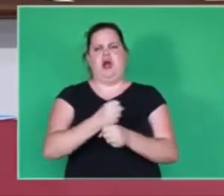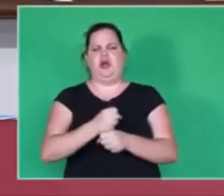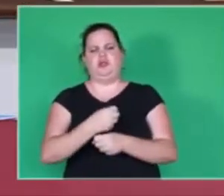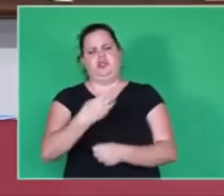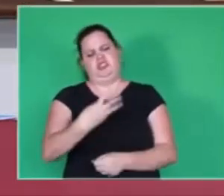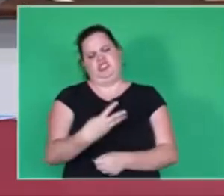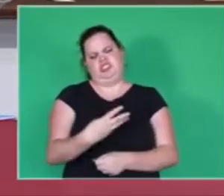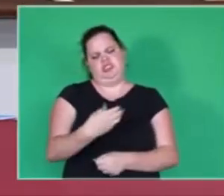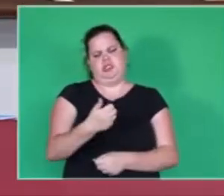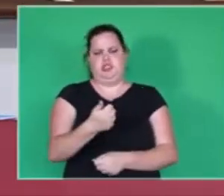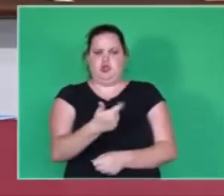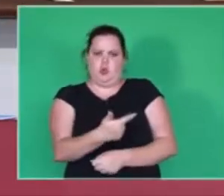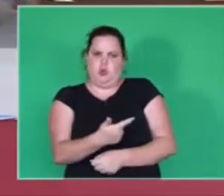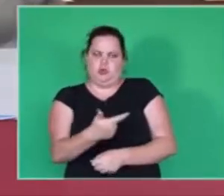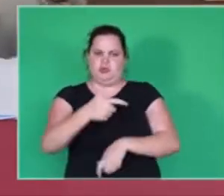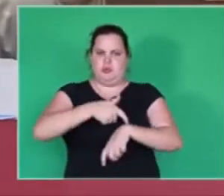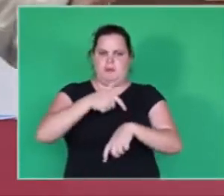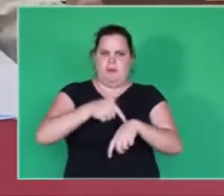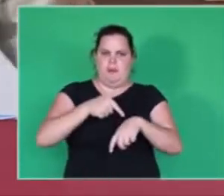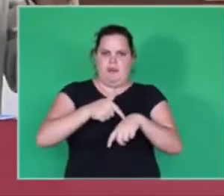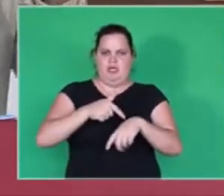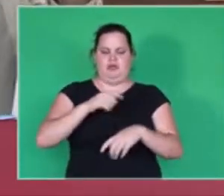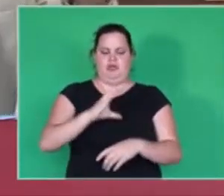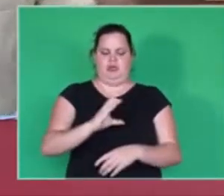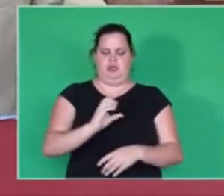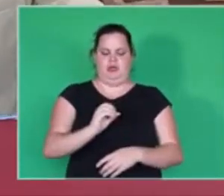312, when Constantine